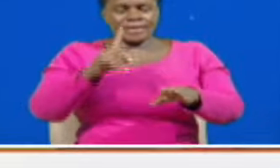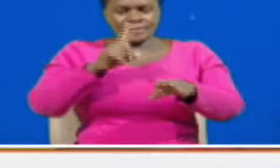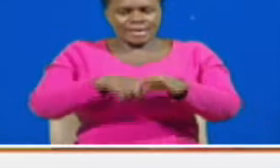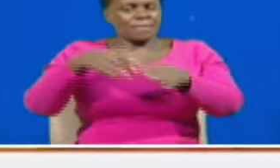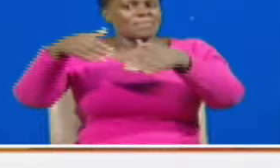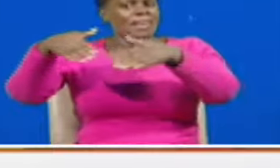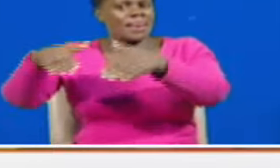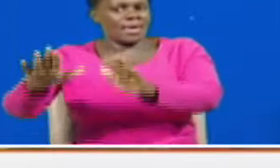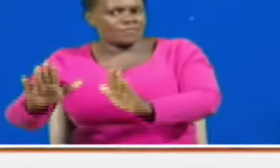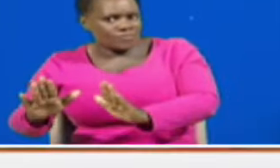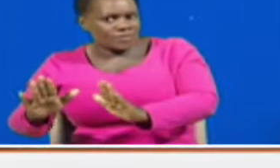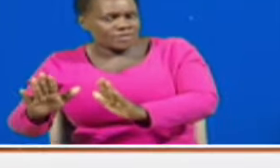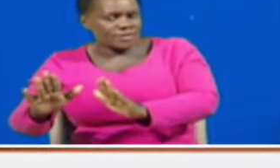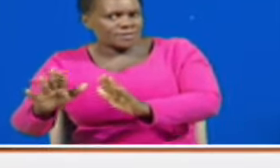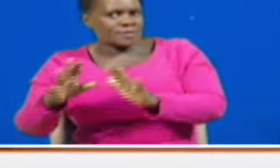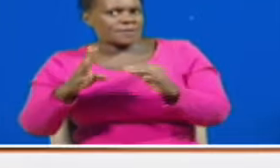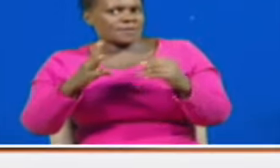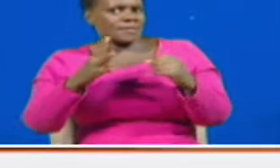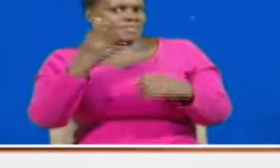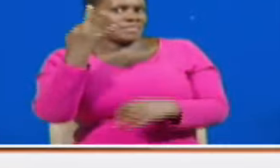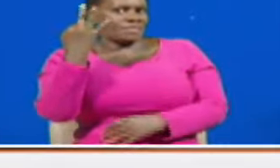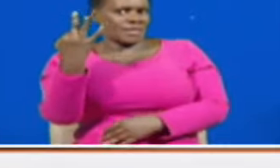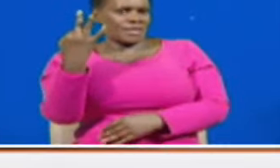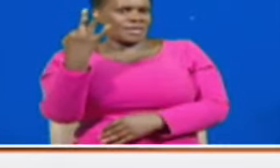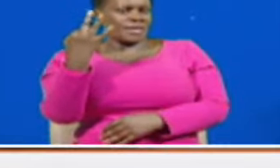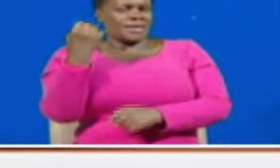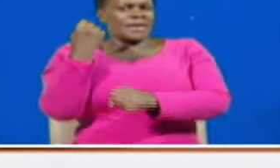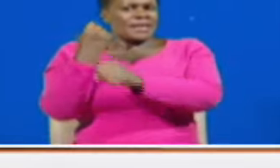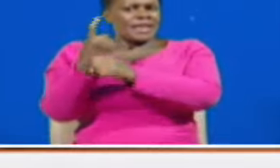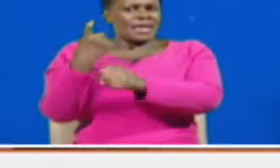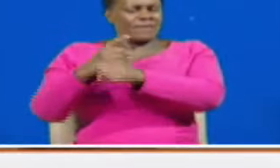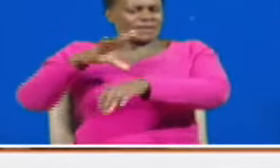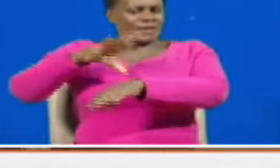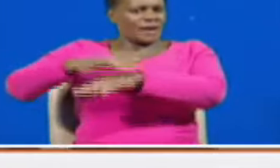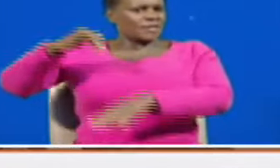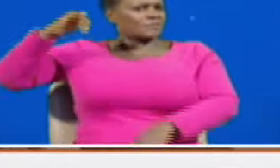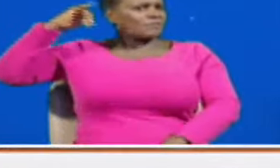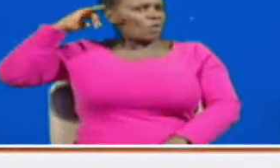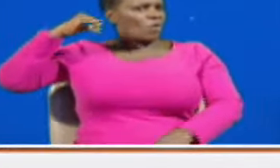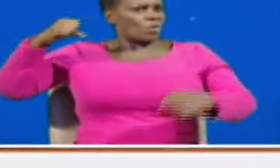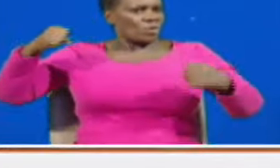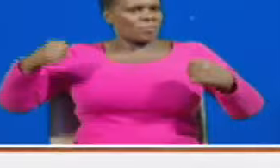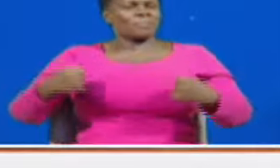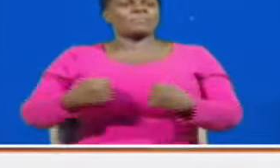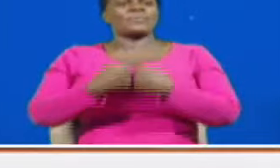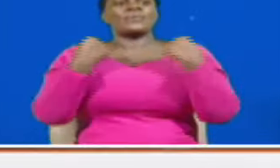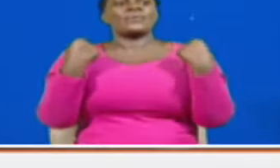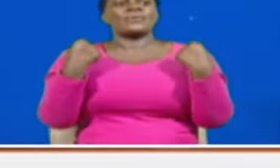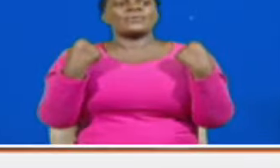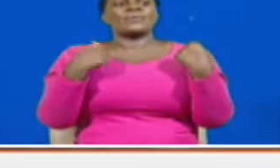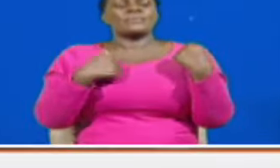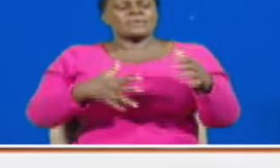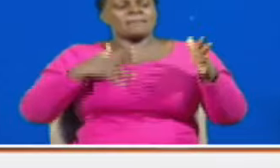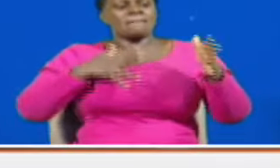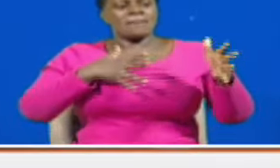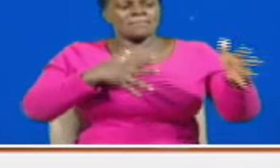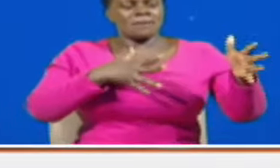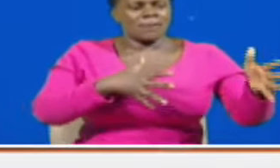wanaondoka saa 9. Saa 11 tunapigiwa simu, wamepata ajali. Ndio tunakimbia